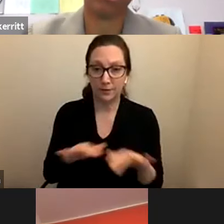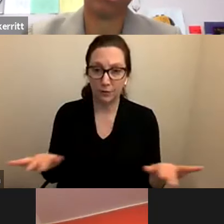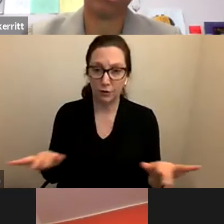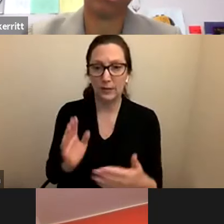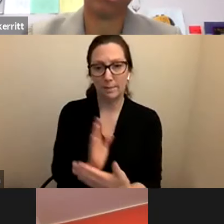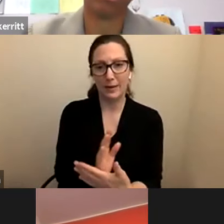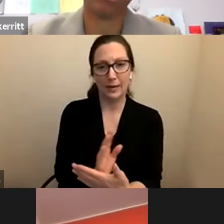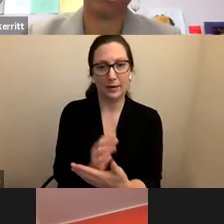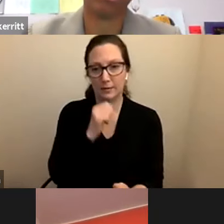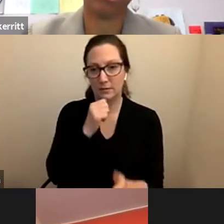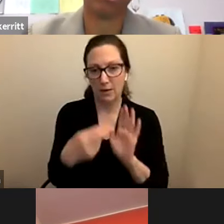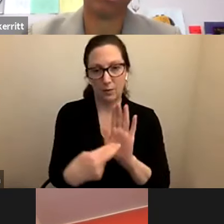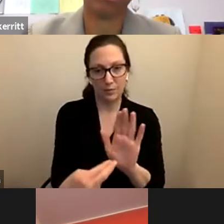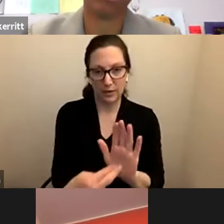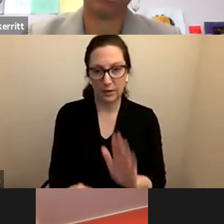not representative.